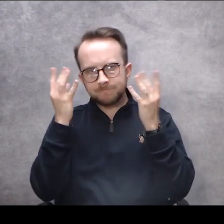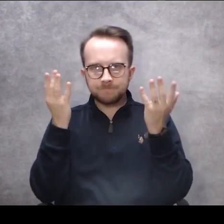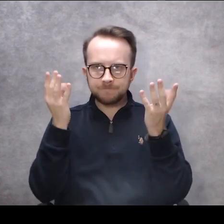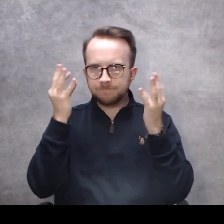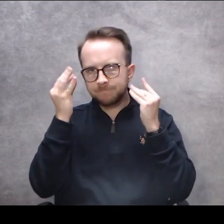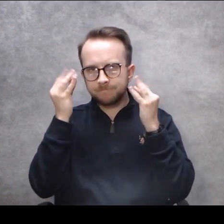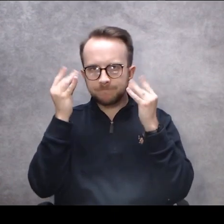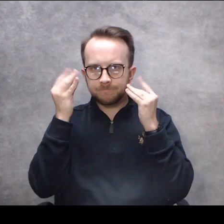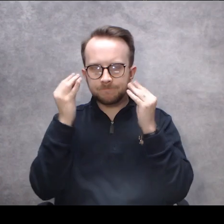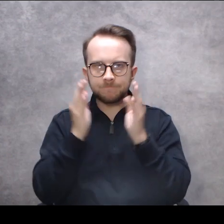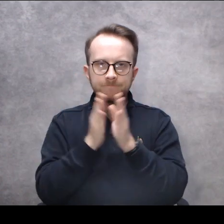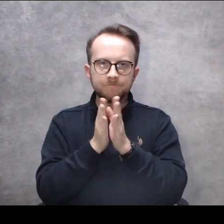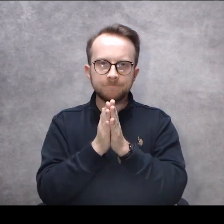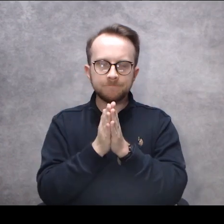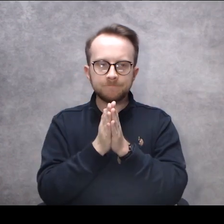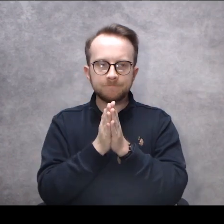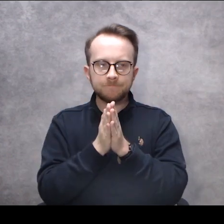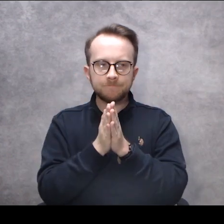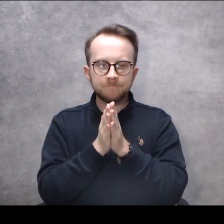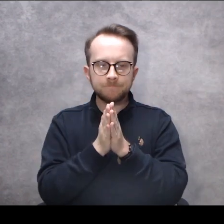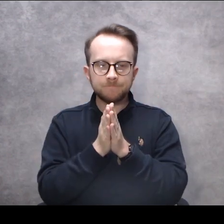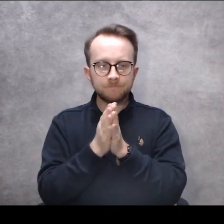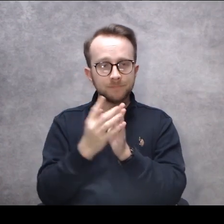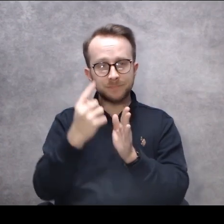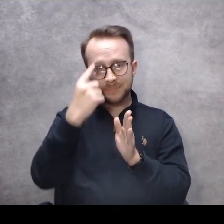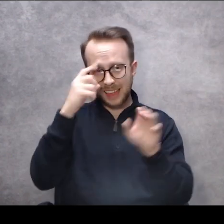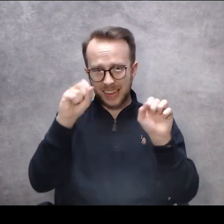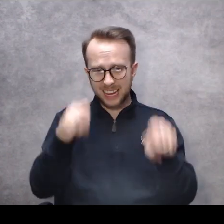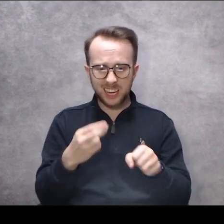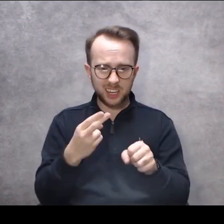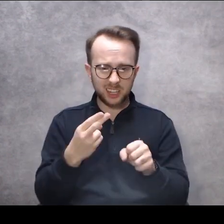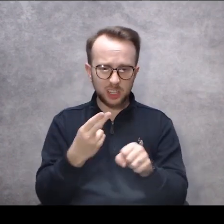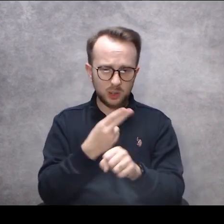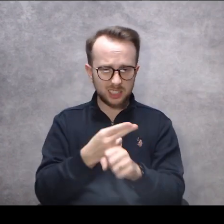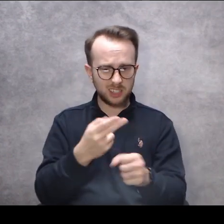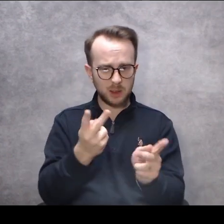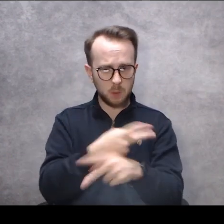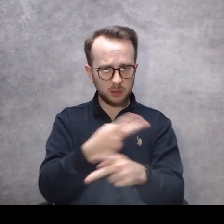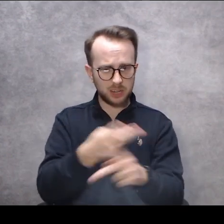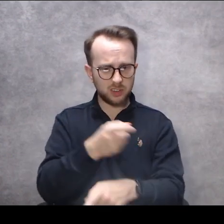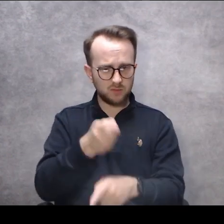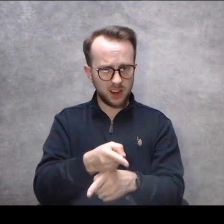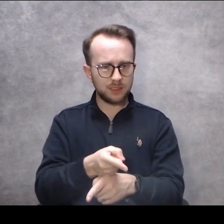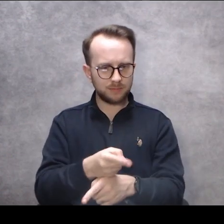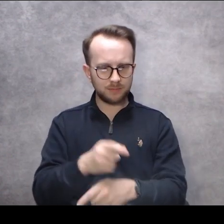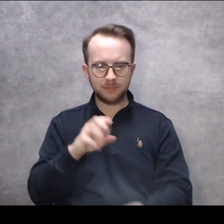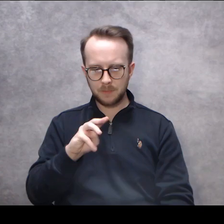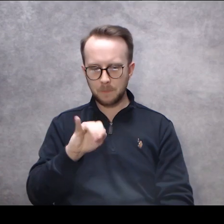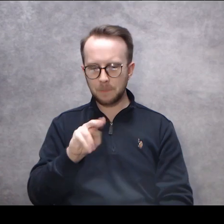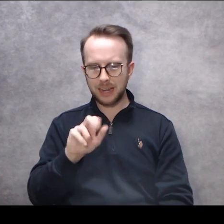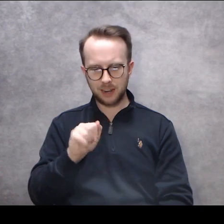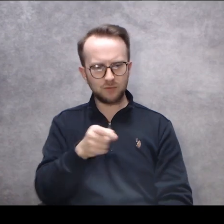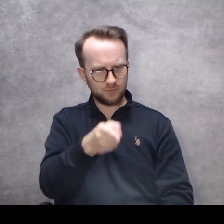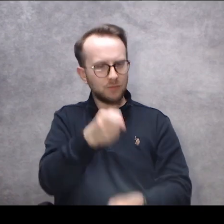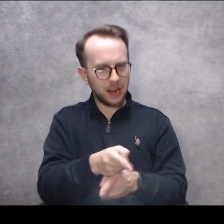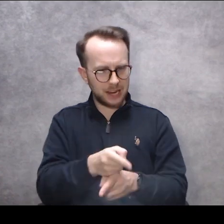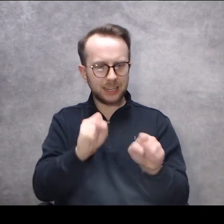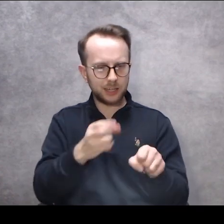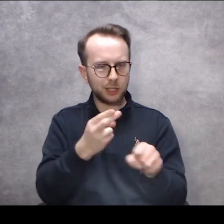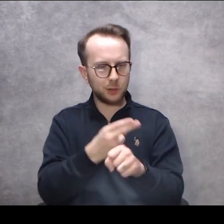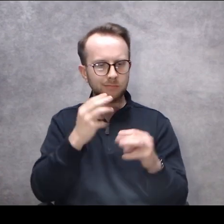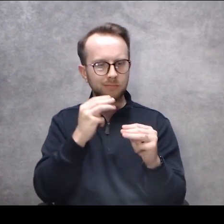um, I think we can use multiplication somehow. You're right, Mina. We can. We can use